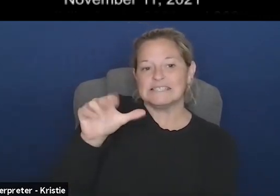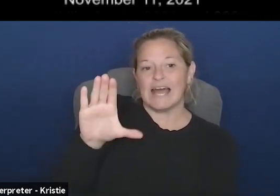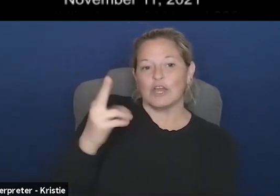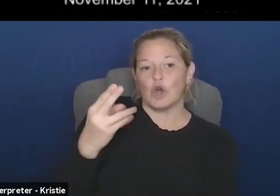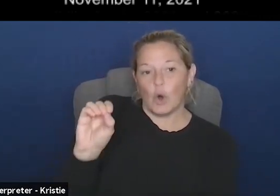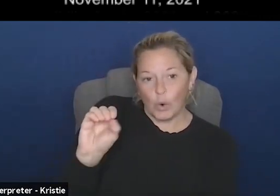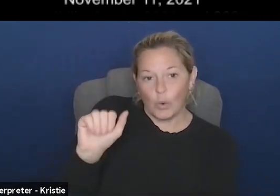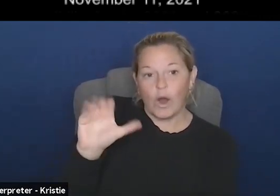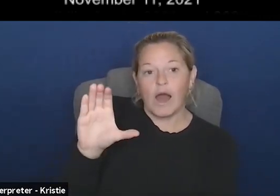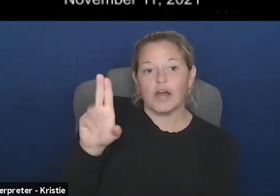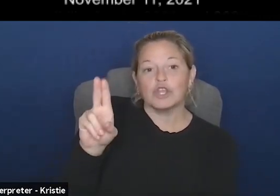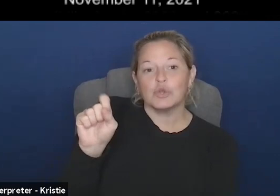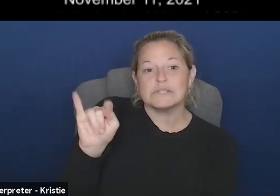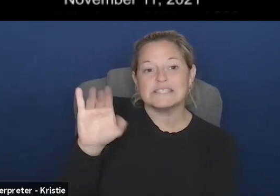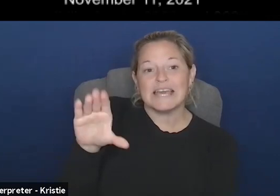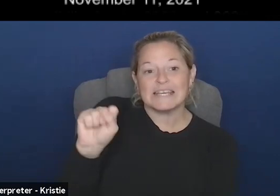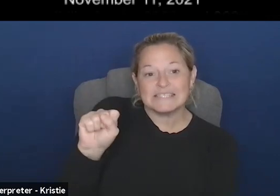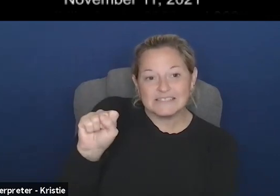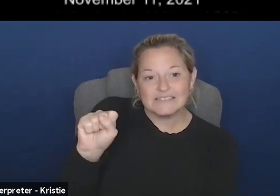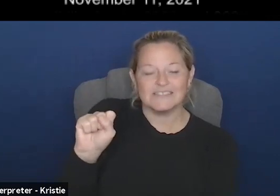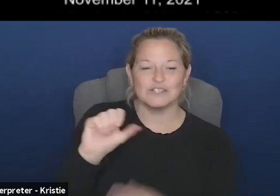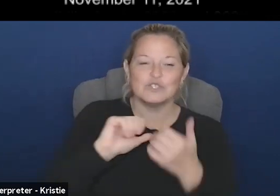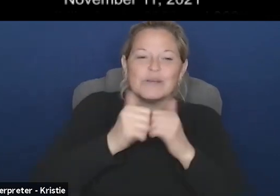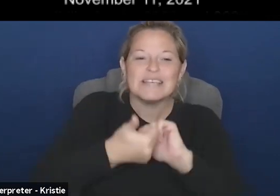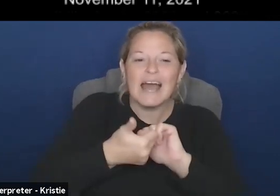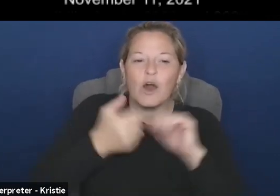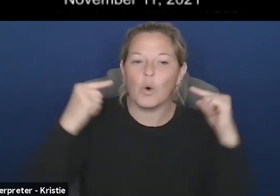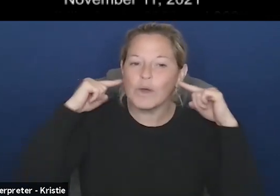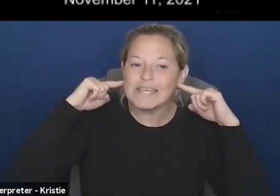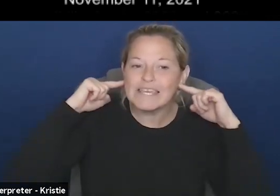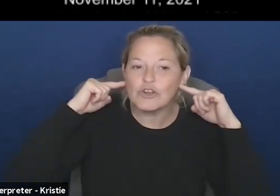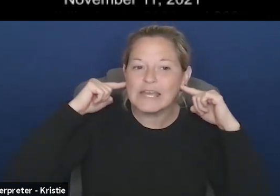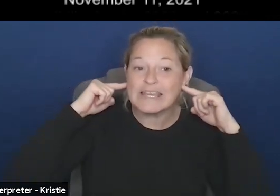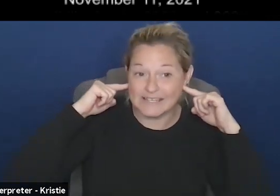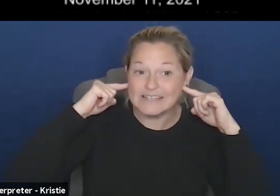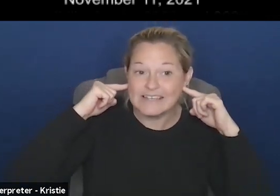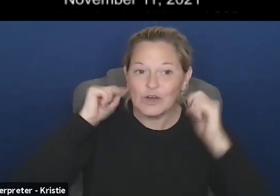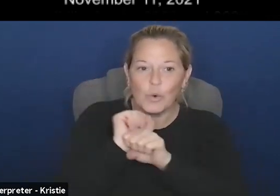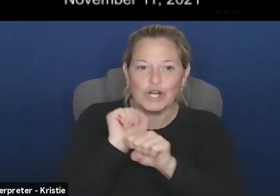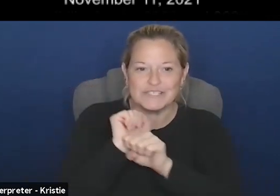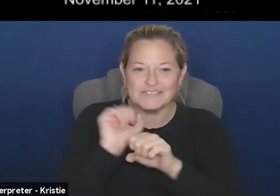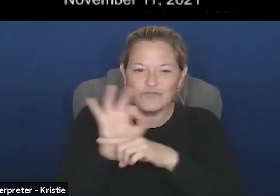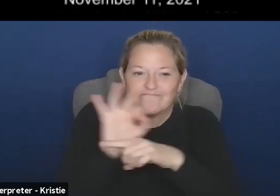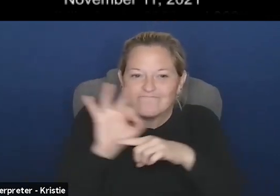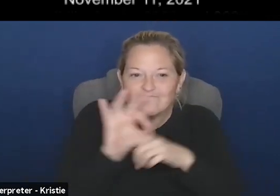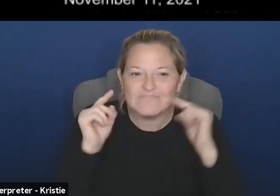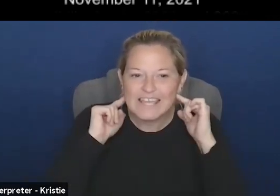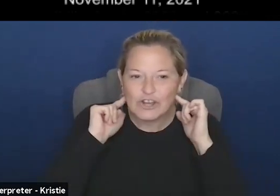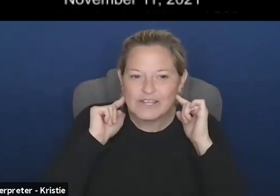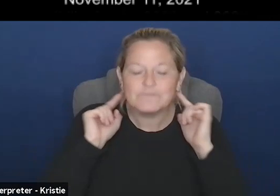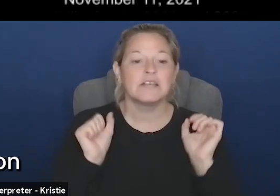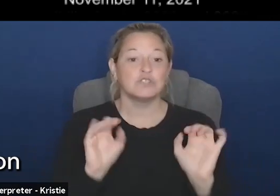works. And there's lots of different aspects to psychoacoustics, but I was really interested in designing